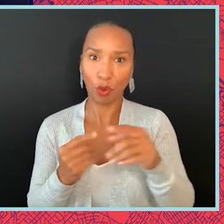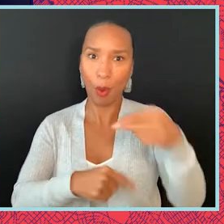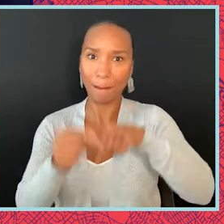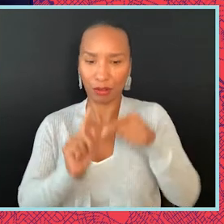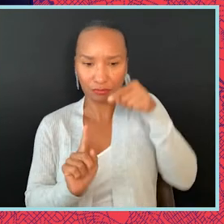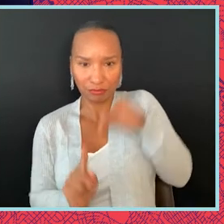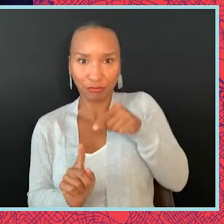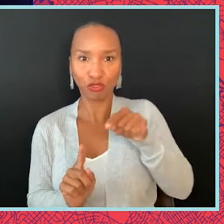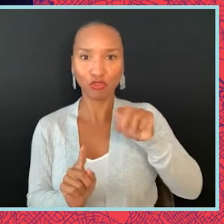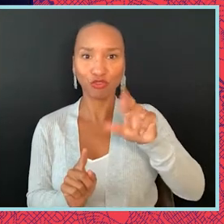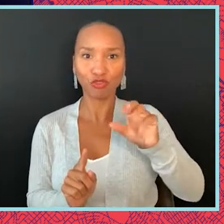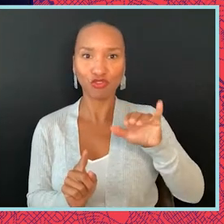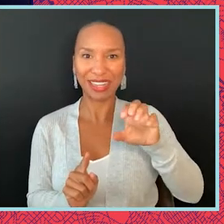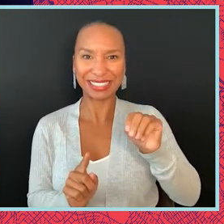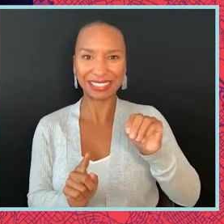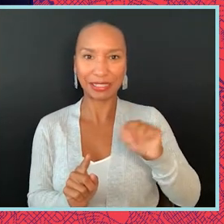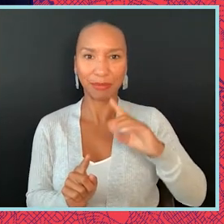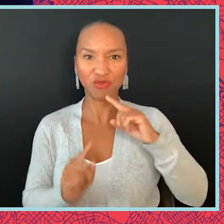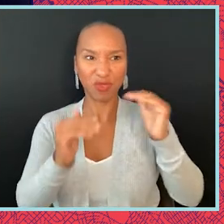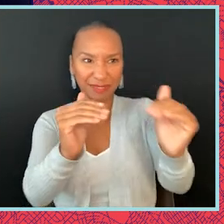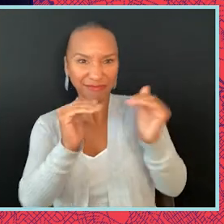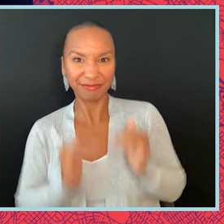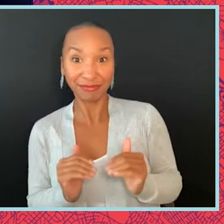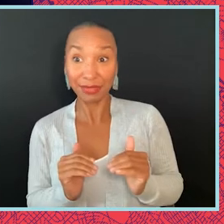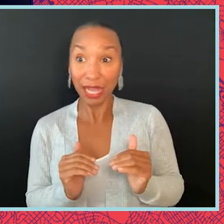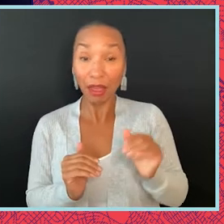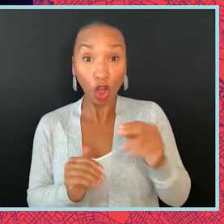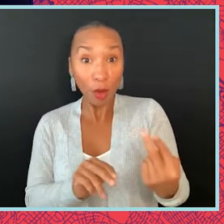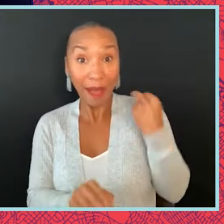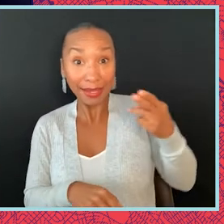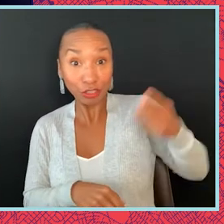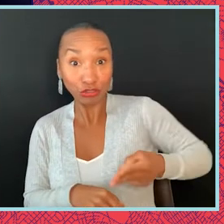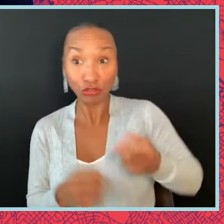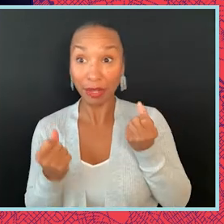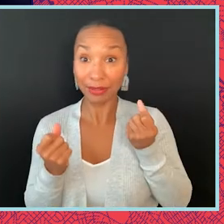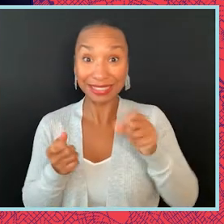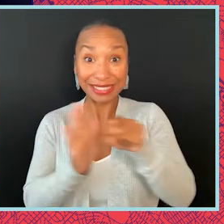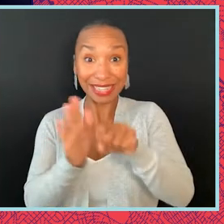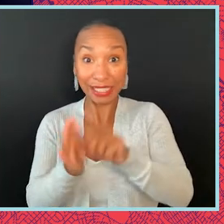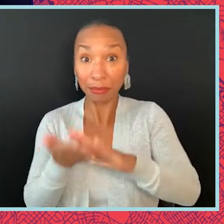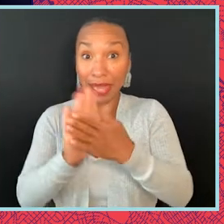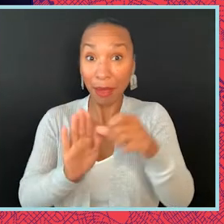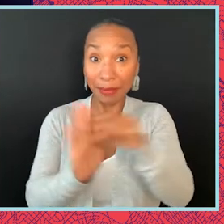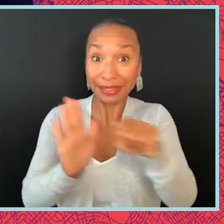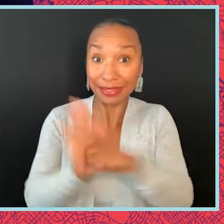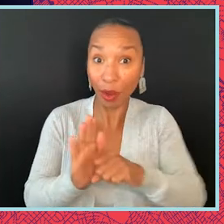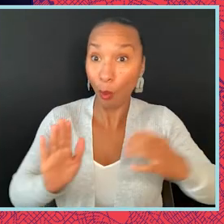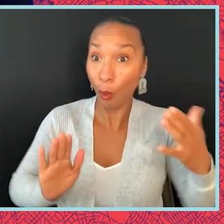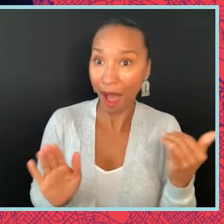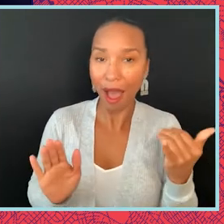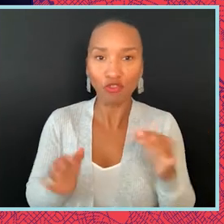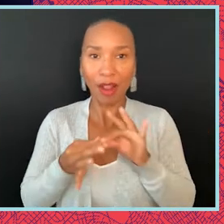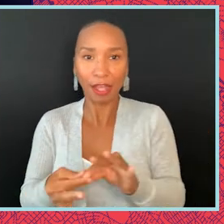and subjugation, when you look at the history of how many states became a state, it was about race and power. We're only